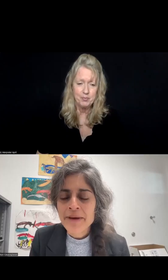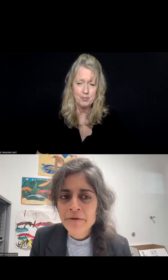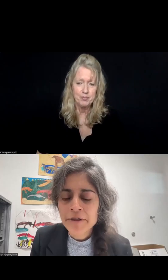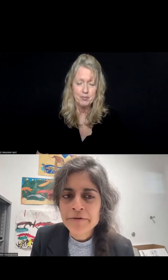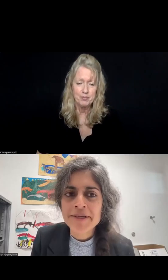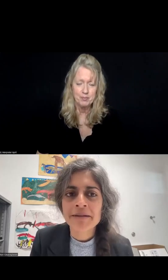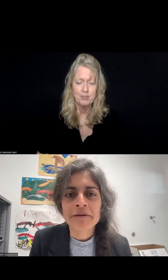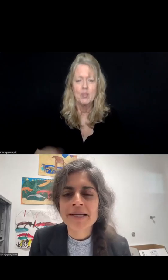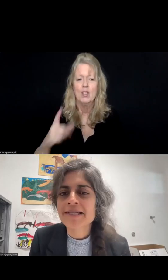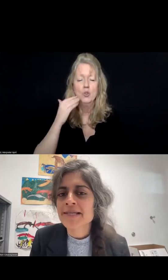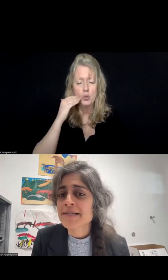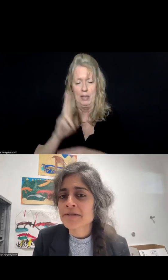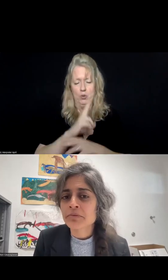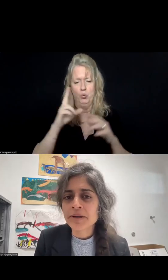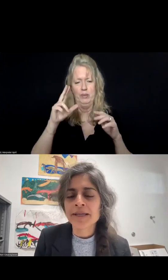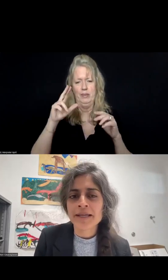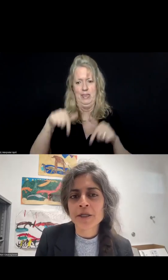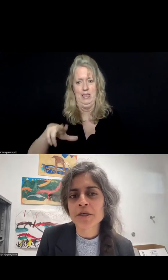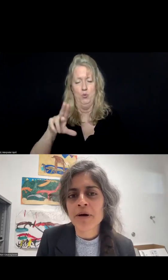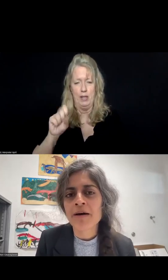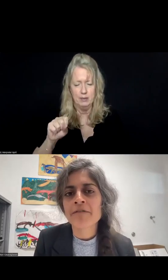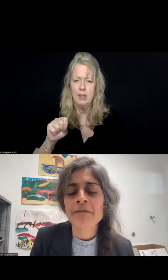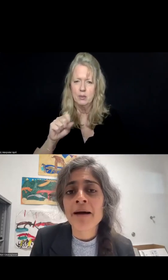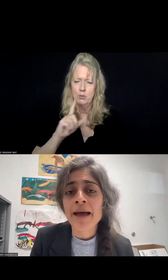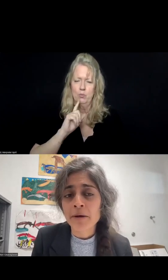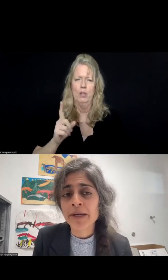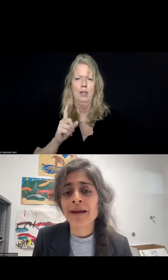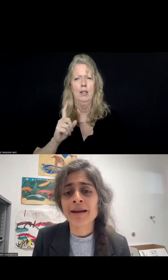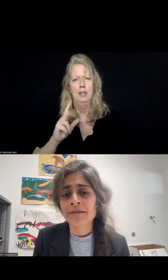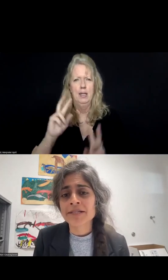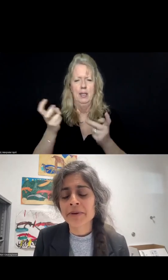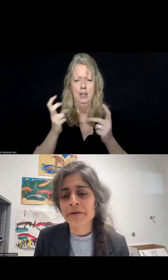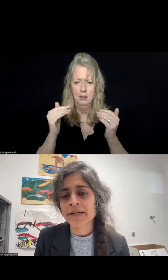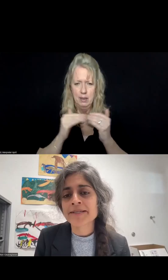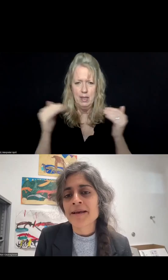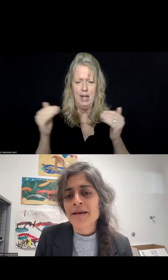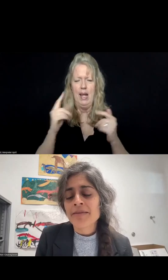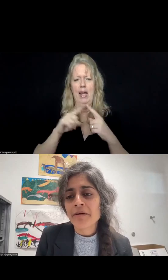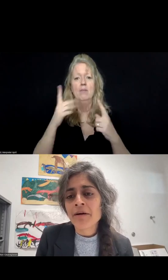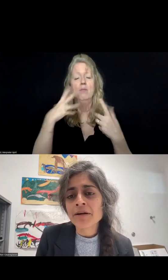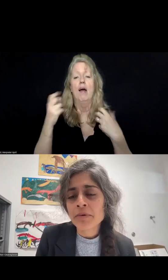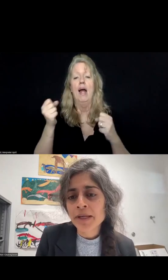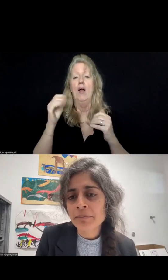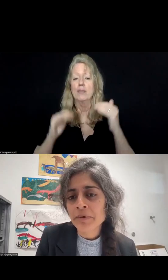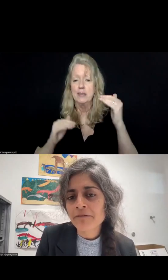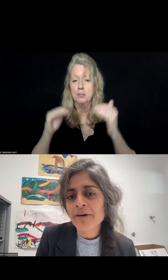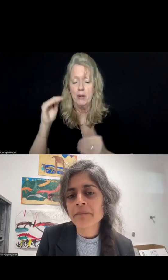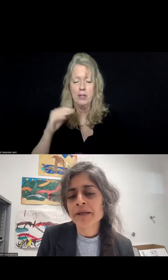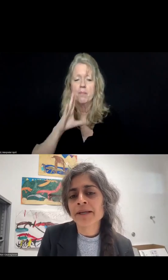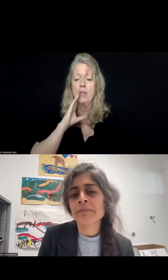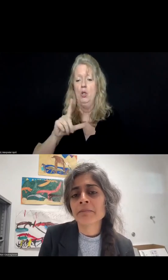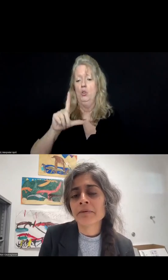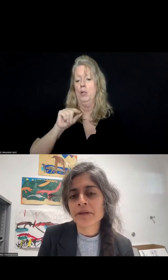So tobacco use in the United States is really an issue of equity and health disparities. There are